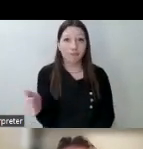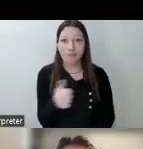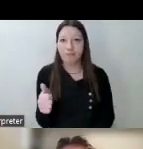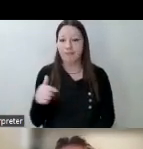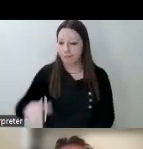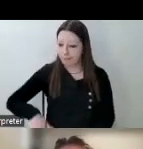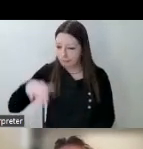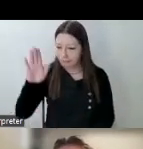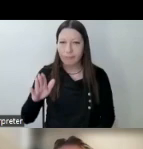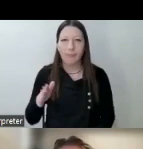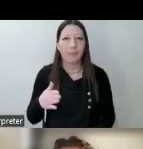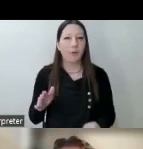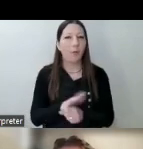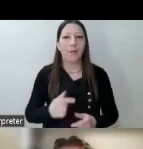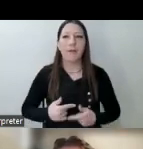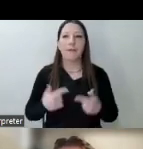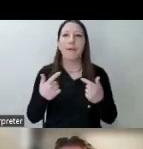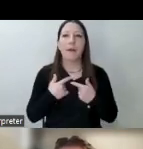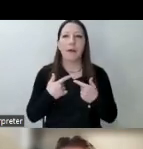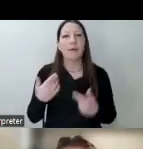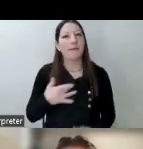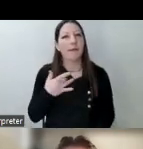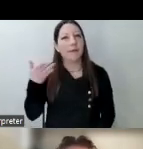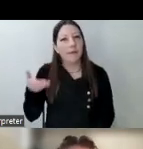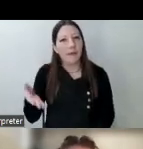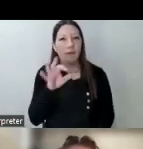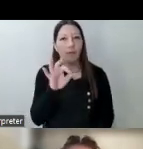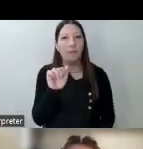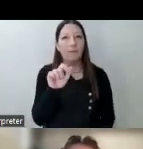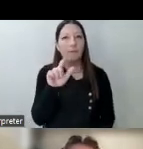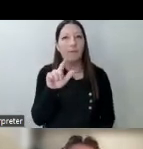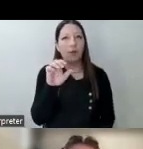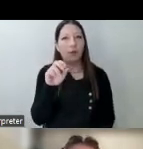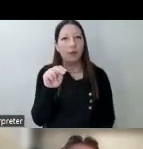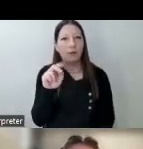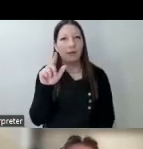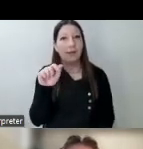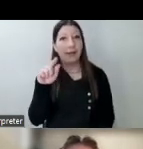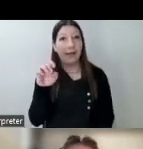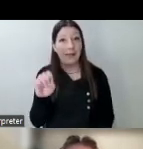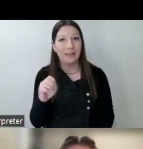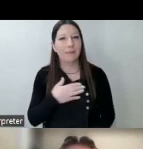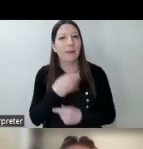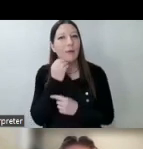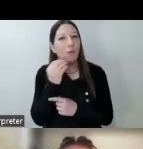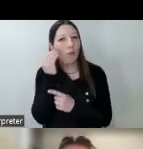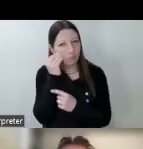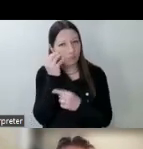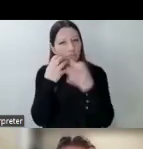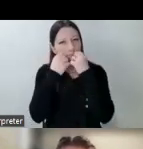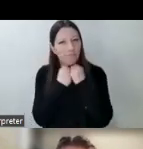it's a place that I have a very personal and lasting connection to. And I want to mention that off the bat because